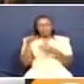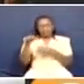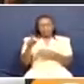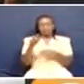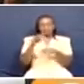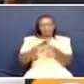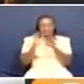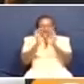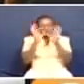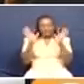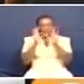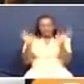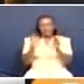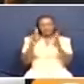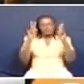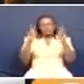on those two issues.